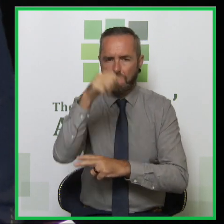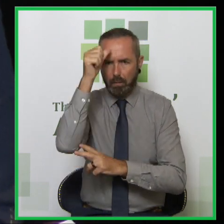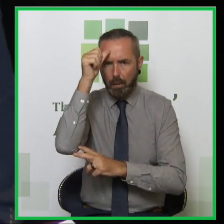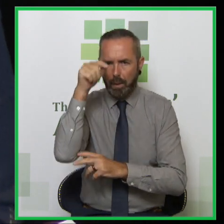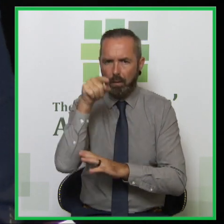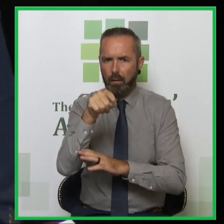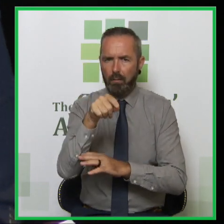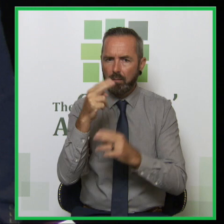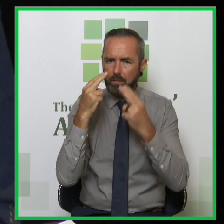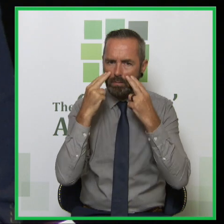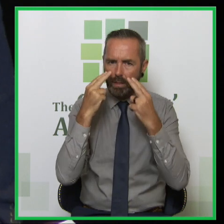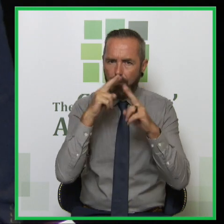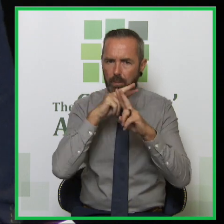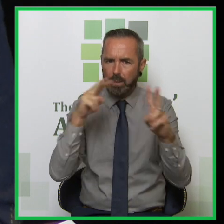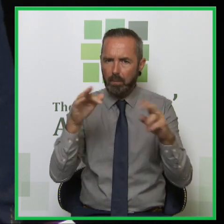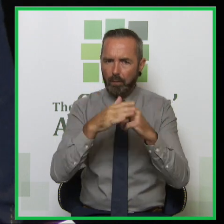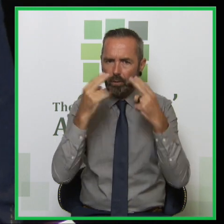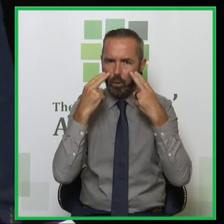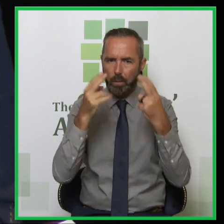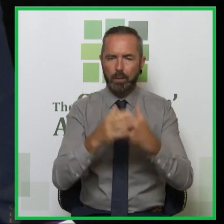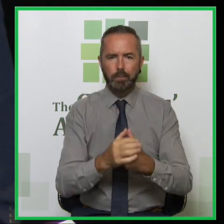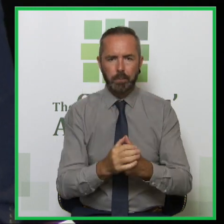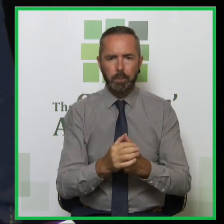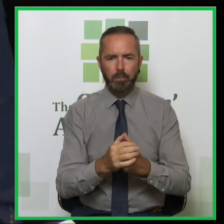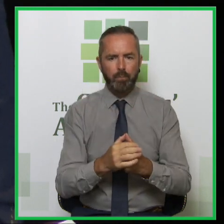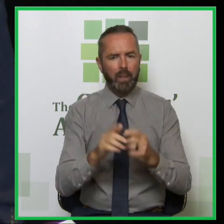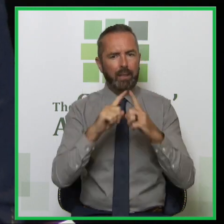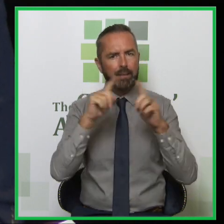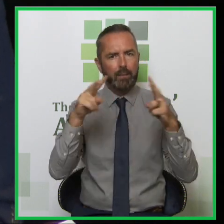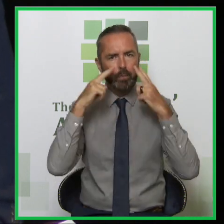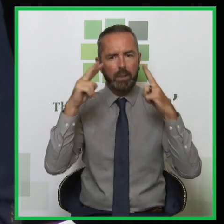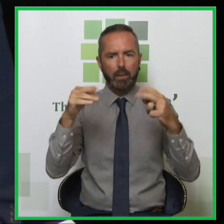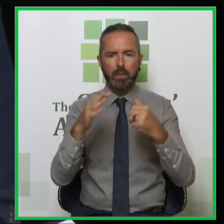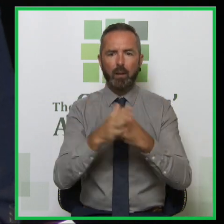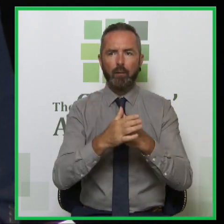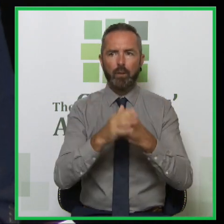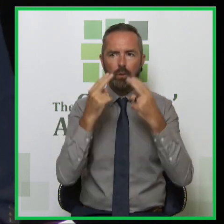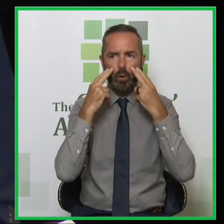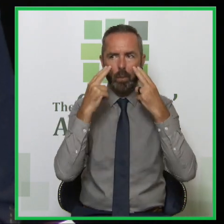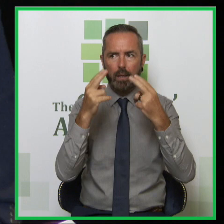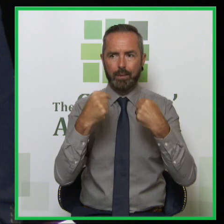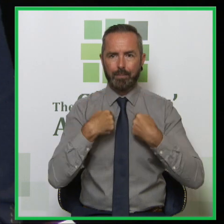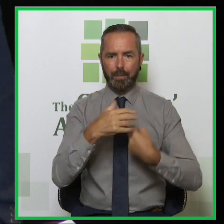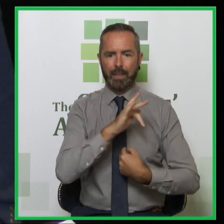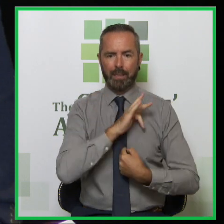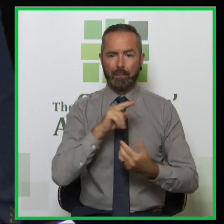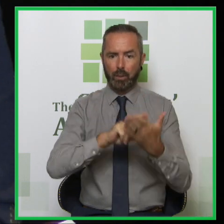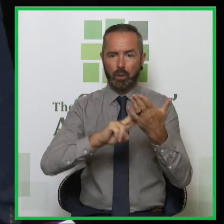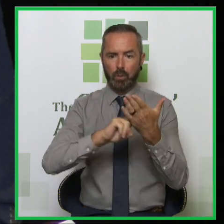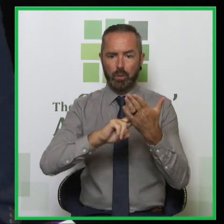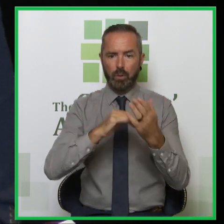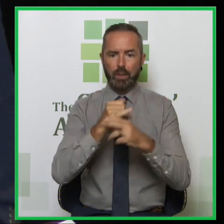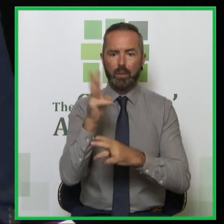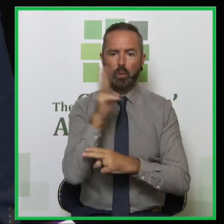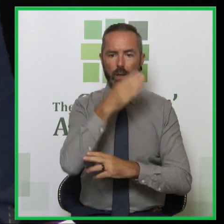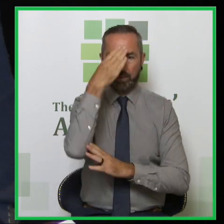of normality, and it was certainly a different perception of normality that I was accustomed to in the west